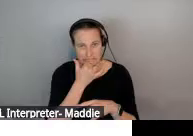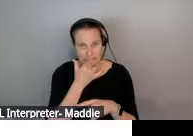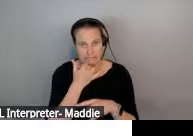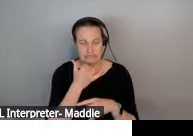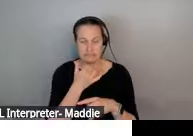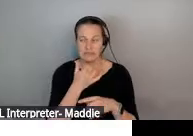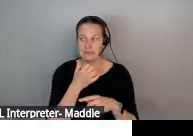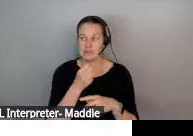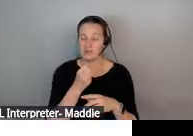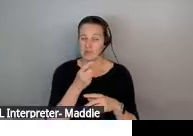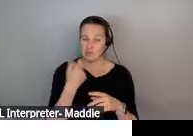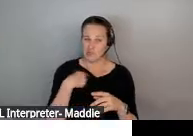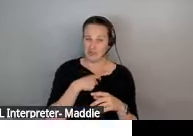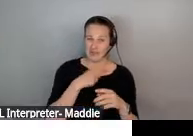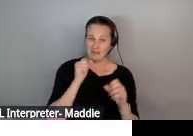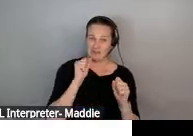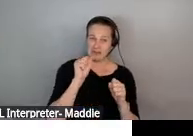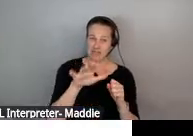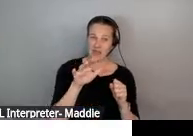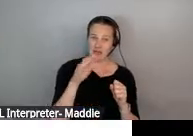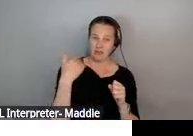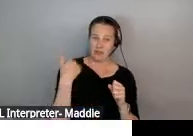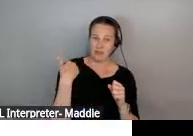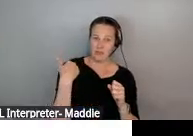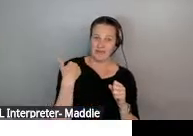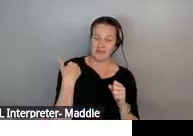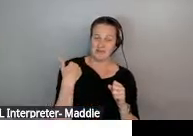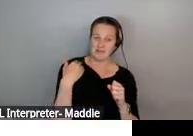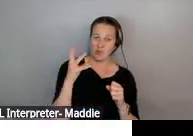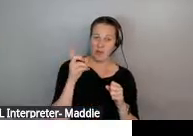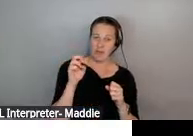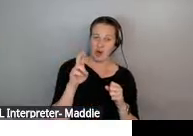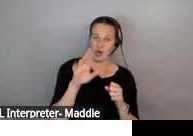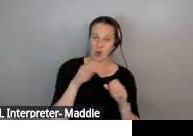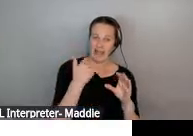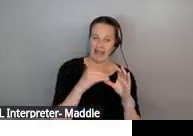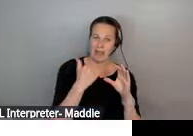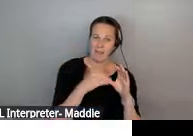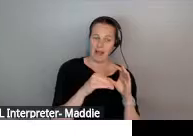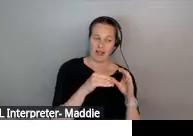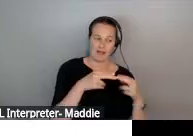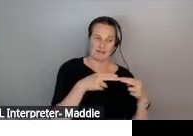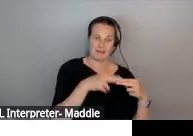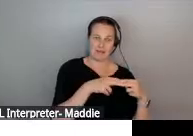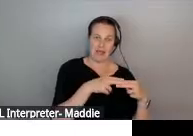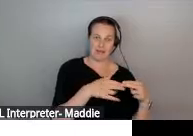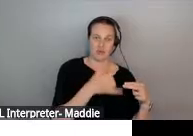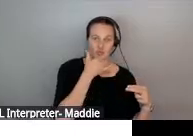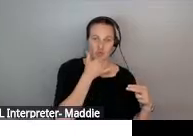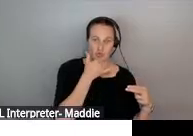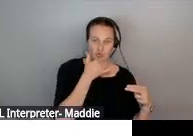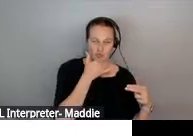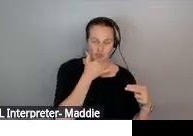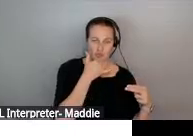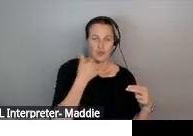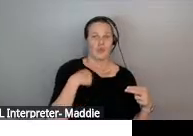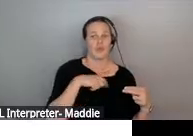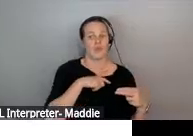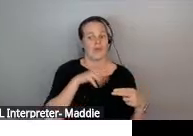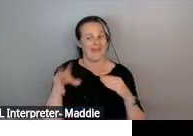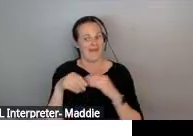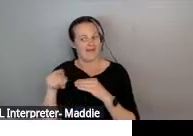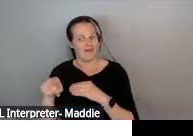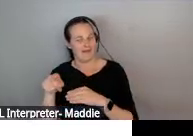have received a slide deck from a previous webinar in your email, and we apologize for that. We did put a link in the chat to